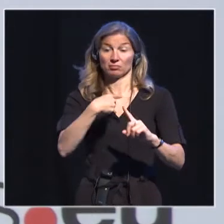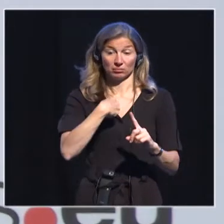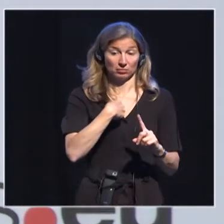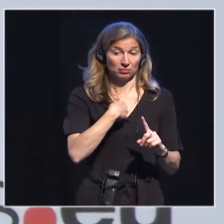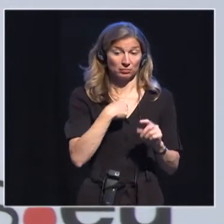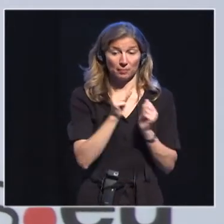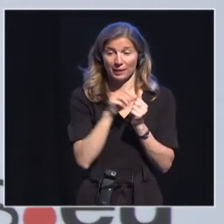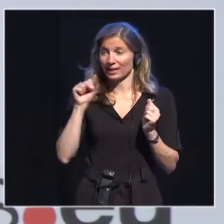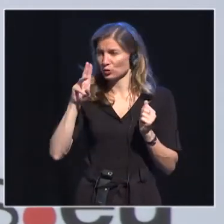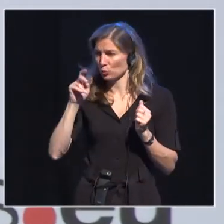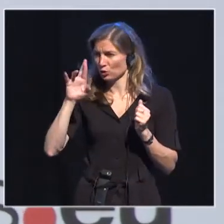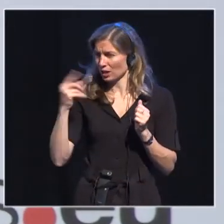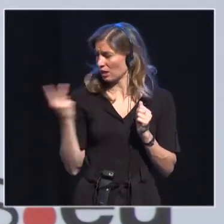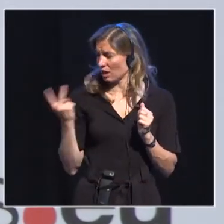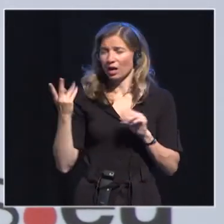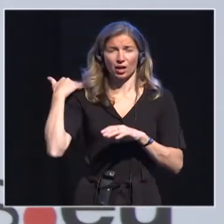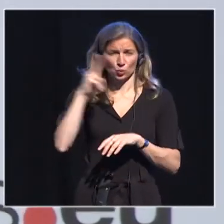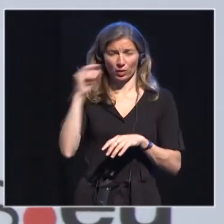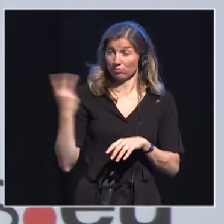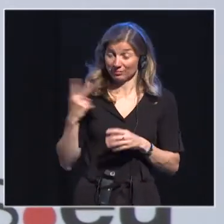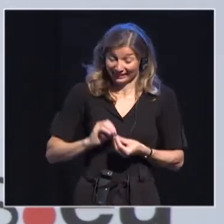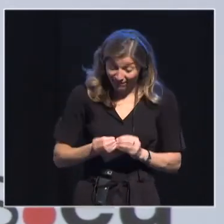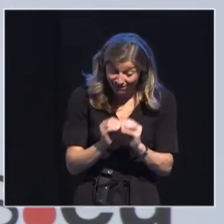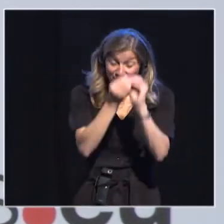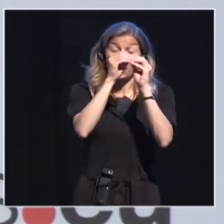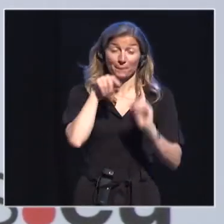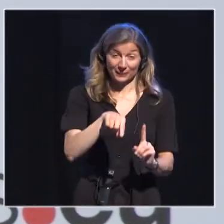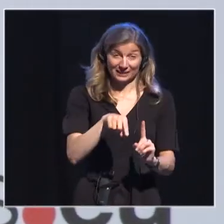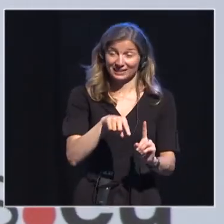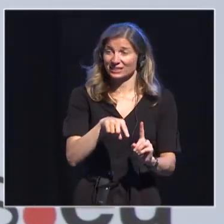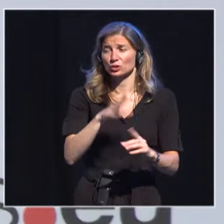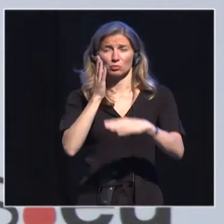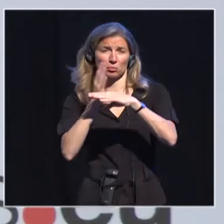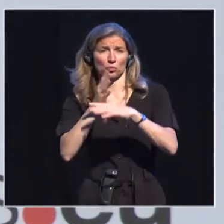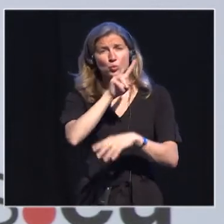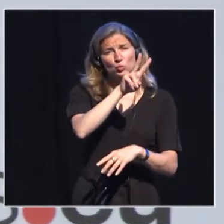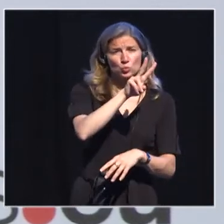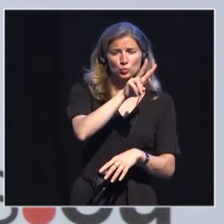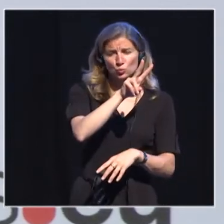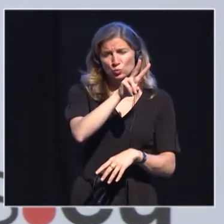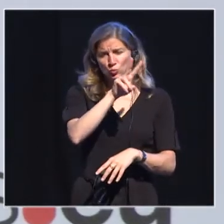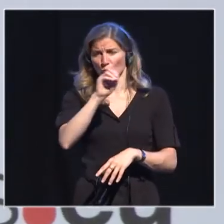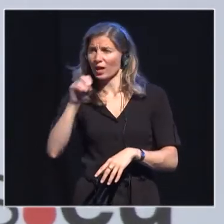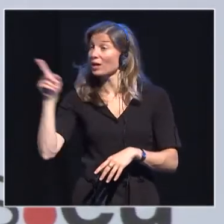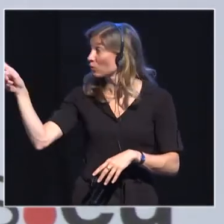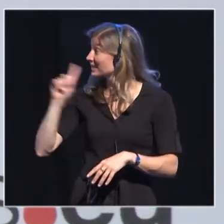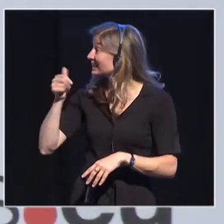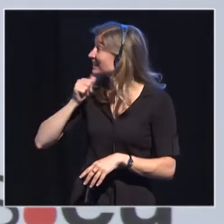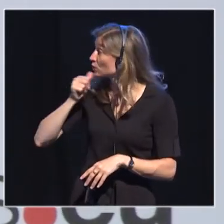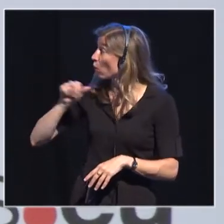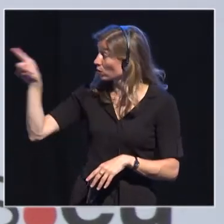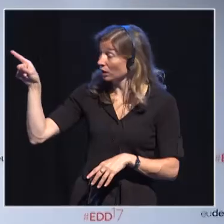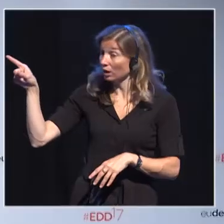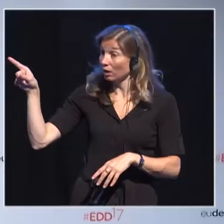Sumitra Dutta back in the early 2000s. And somewhere in the mid-2000s, the star of that index was Estonia. It was the case